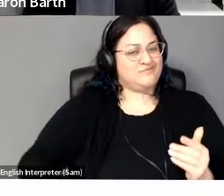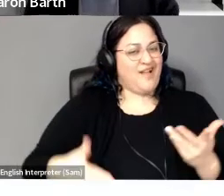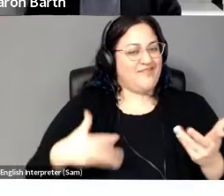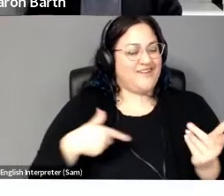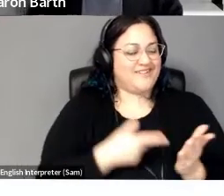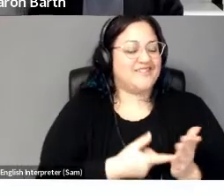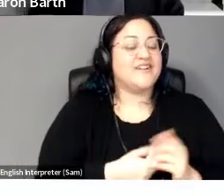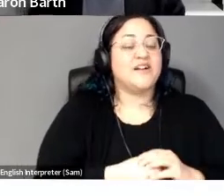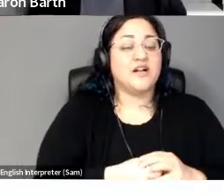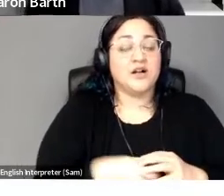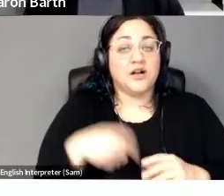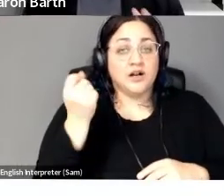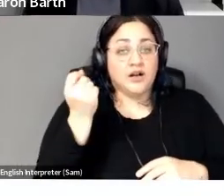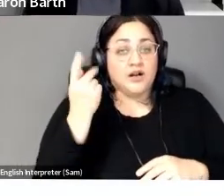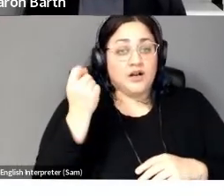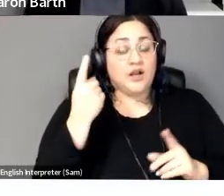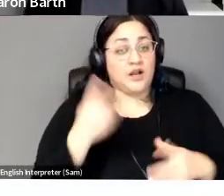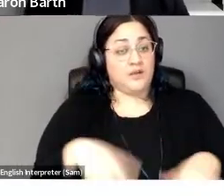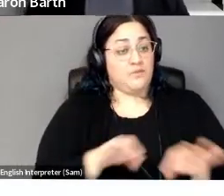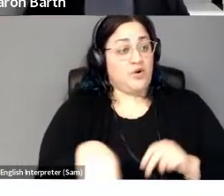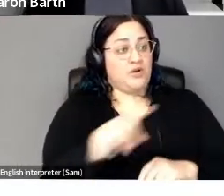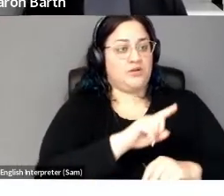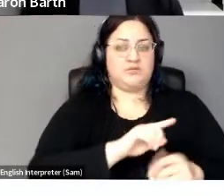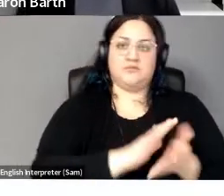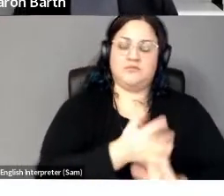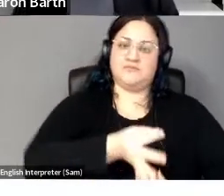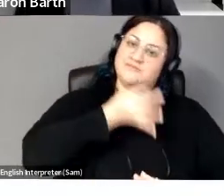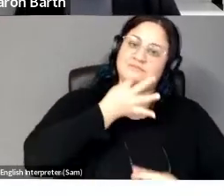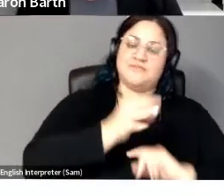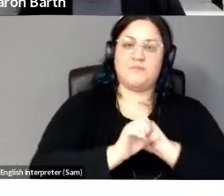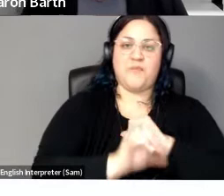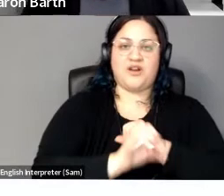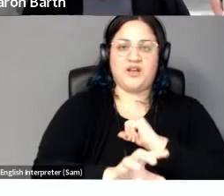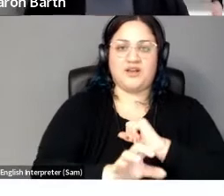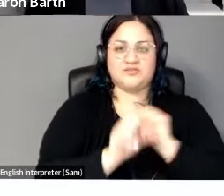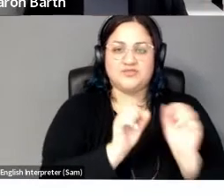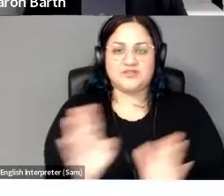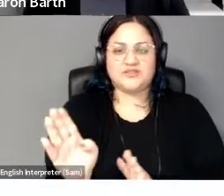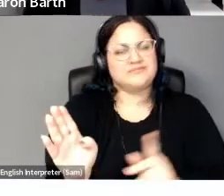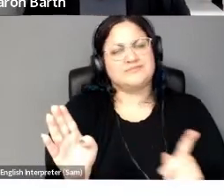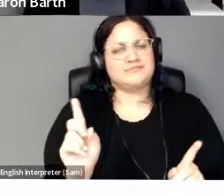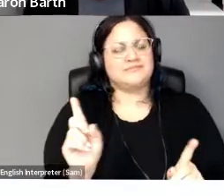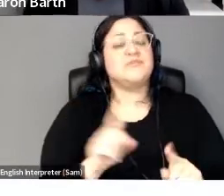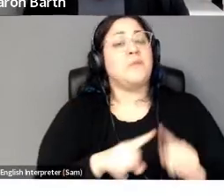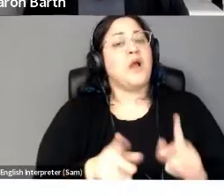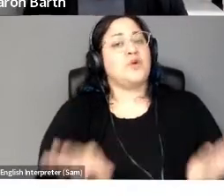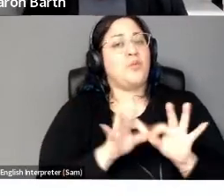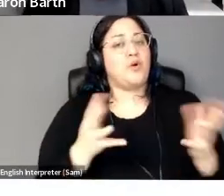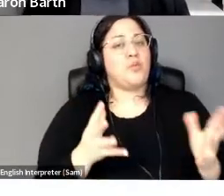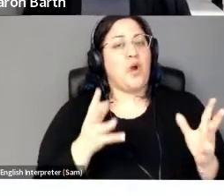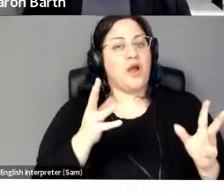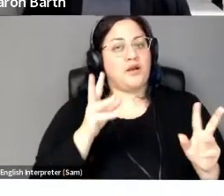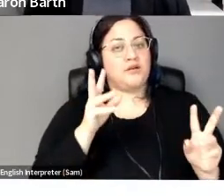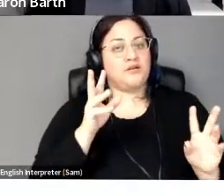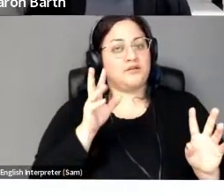executives. That's not the idea here. But the idea is, can we sharpen what I call our reflective thinking skills,